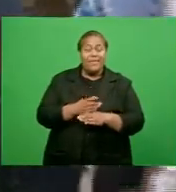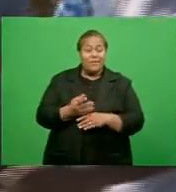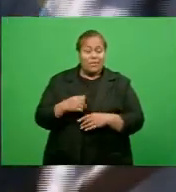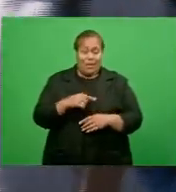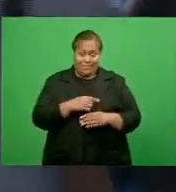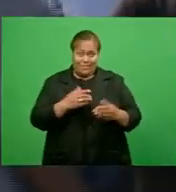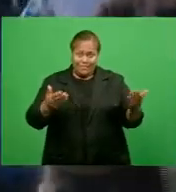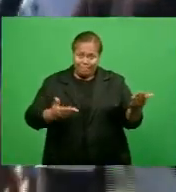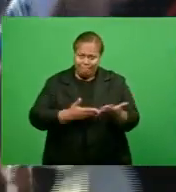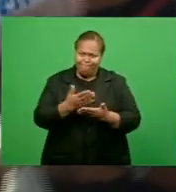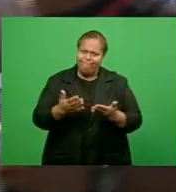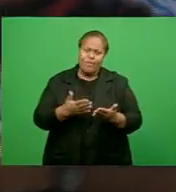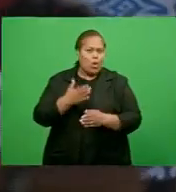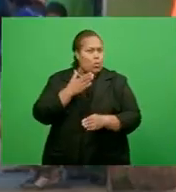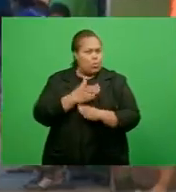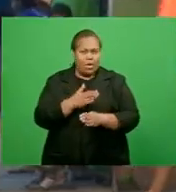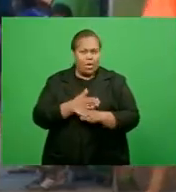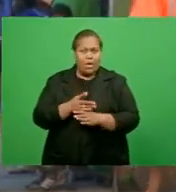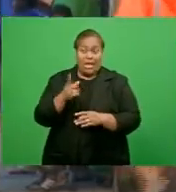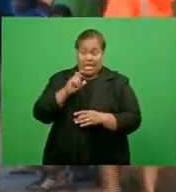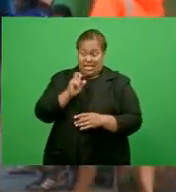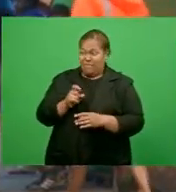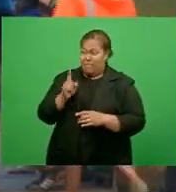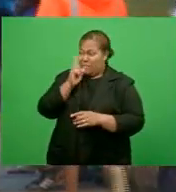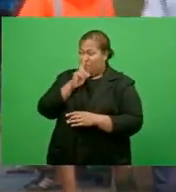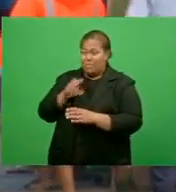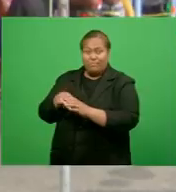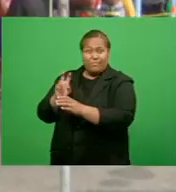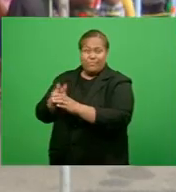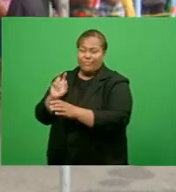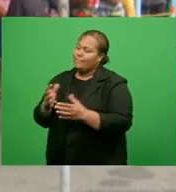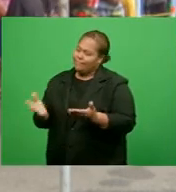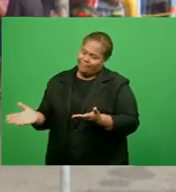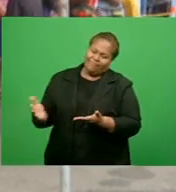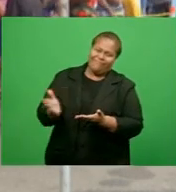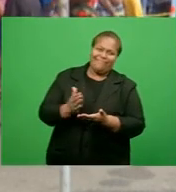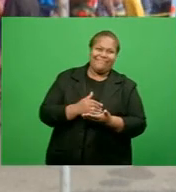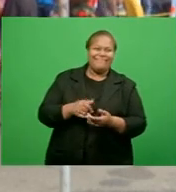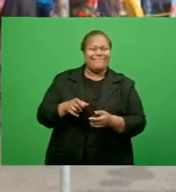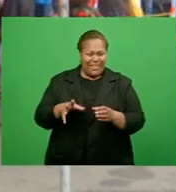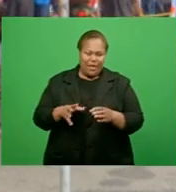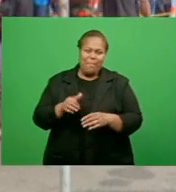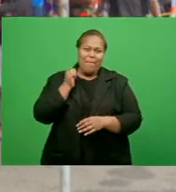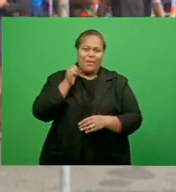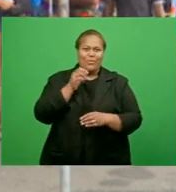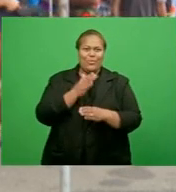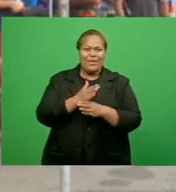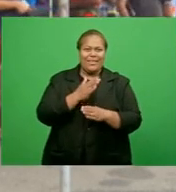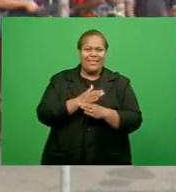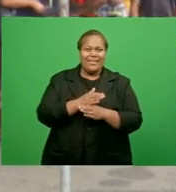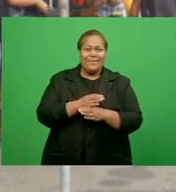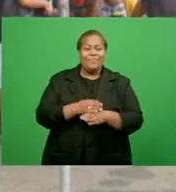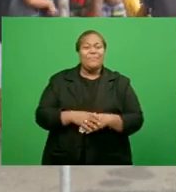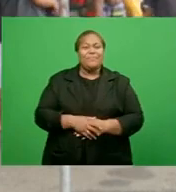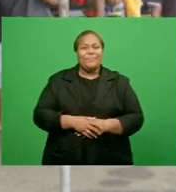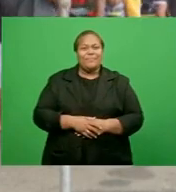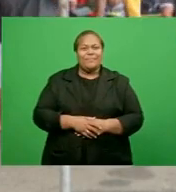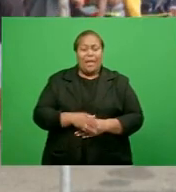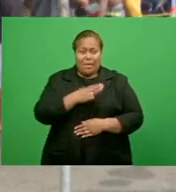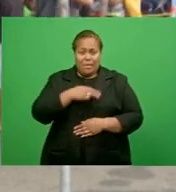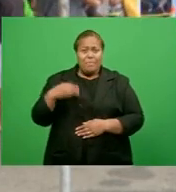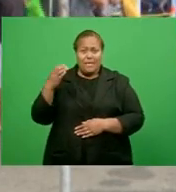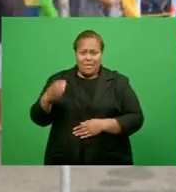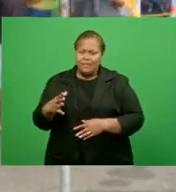we employ more people as the business grows. Minister for Trade Fayaz Koya says applications came in from all